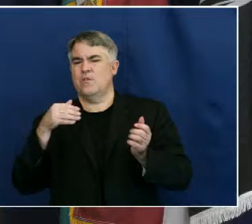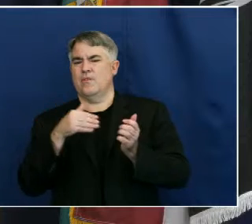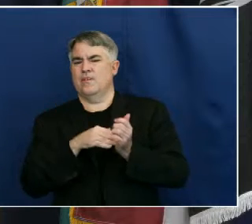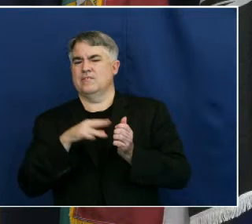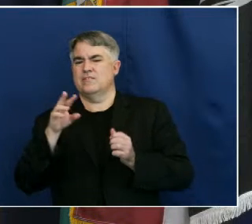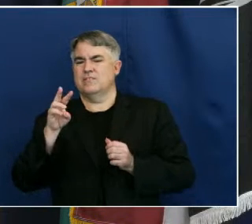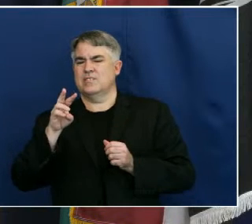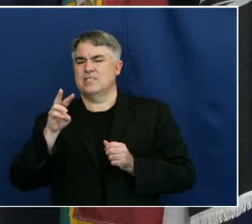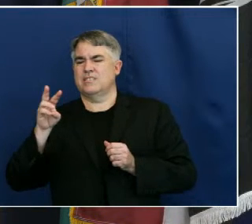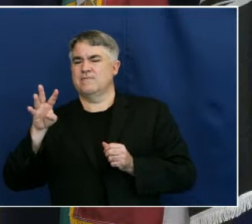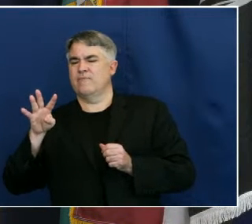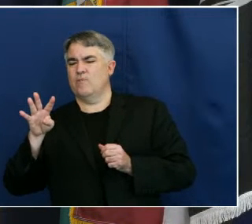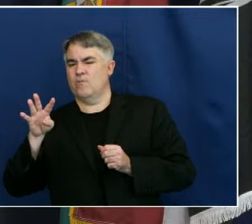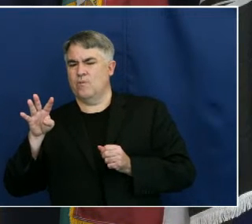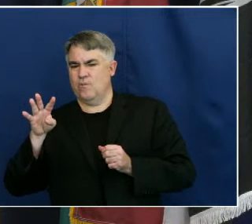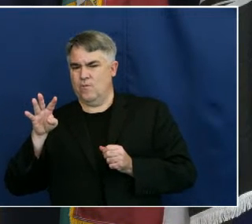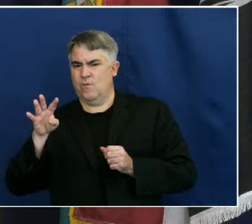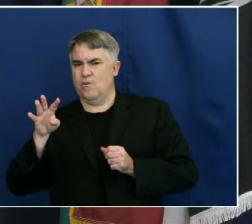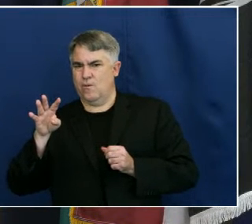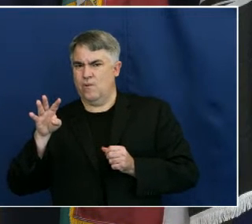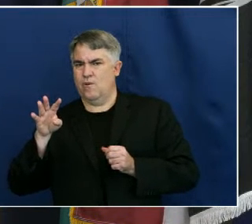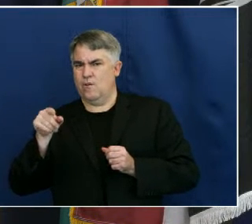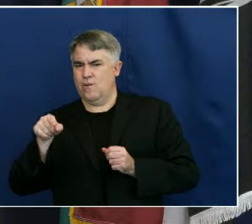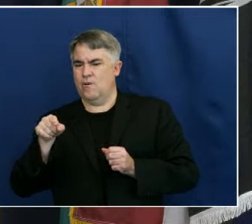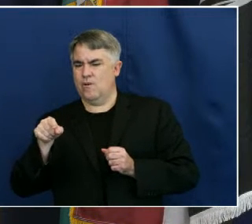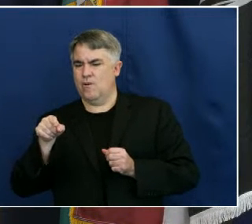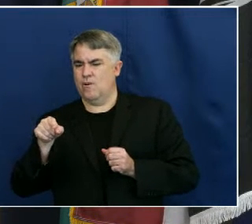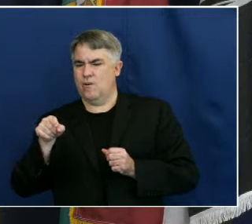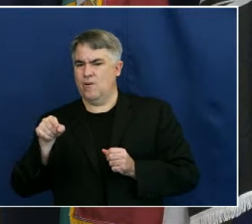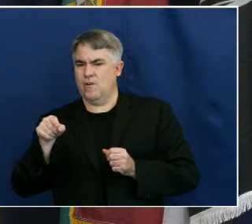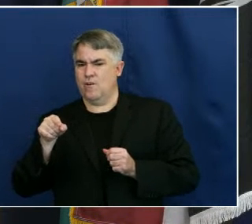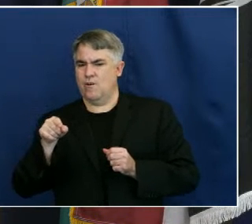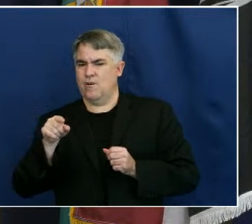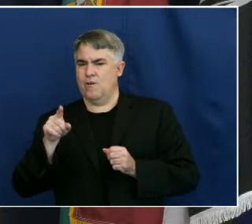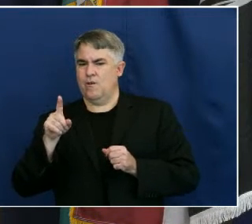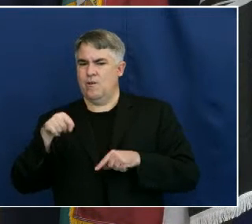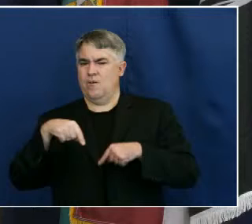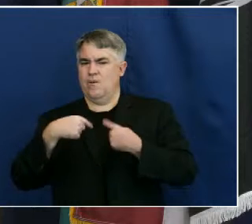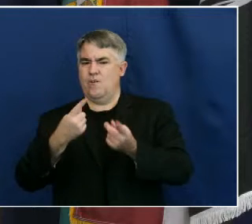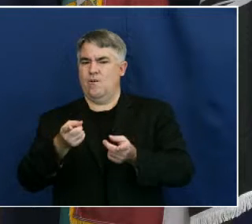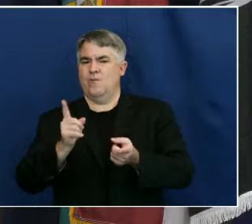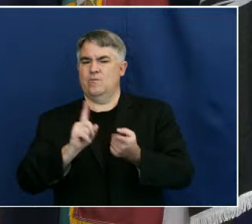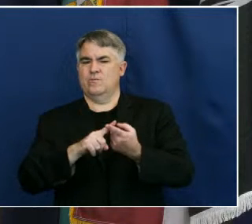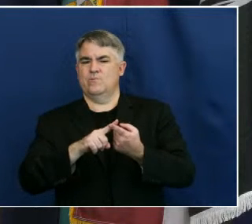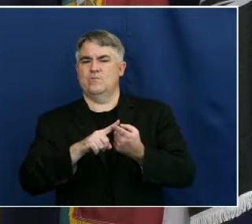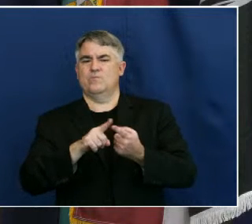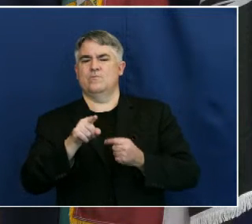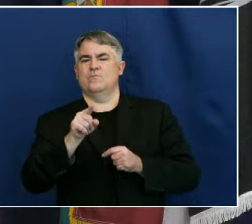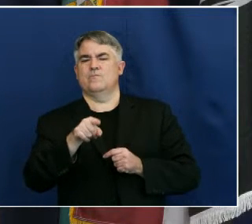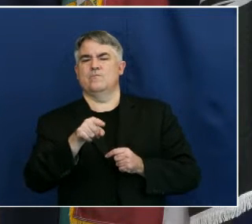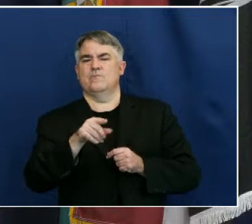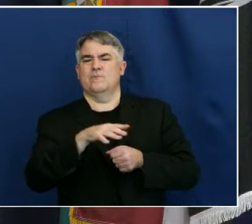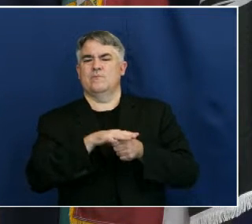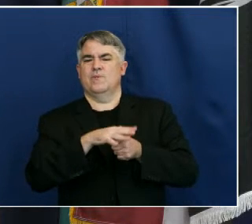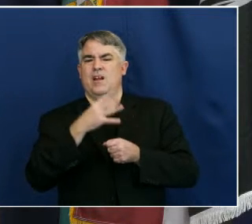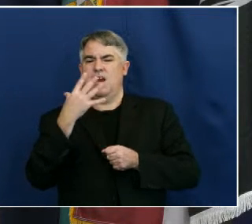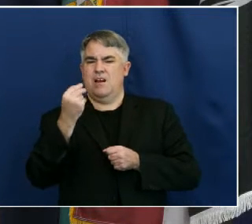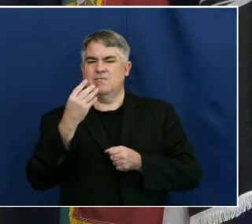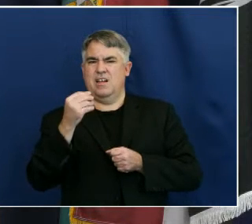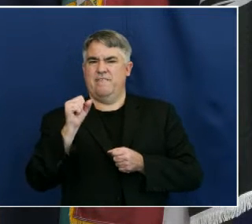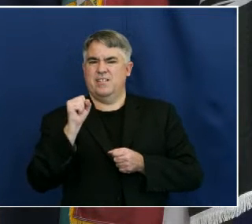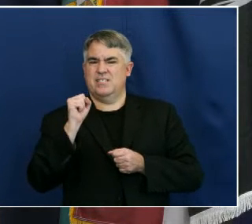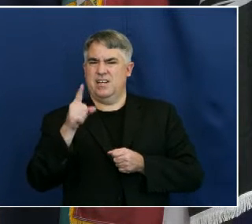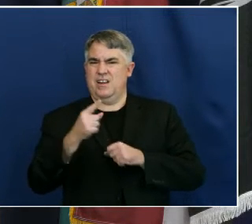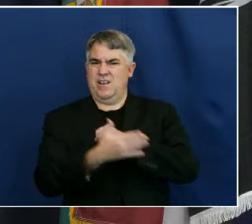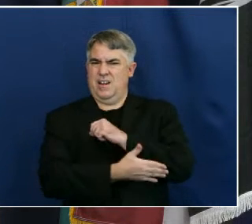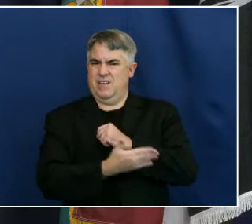22,664, I think at last count, had gone to patients that had an address outside of San Diego County. Where are these